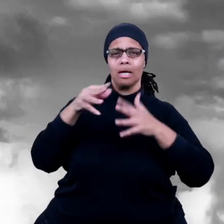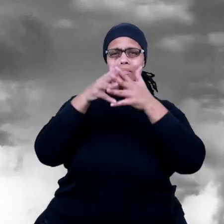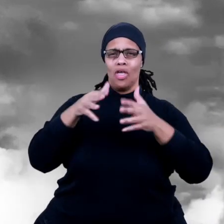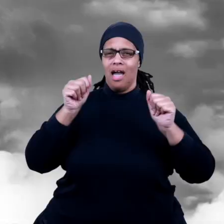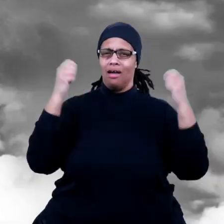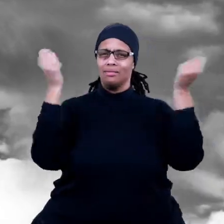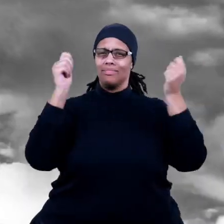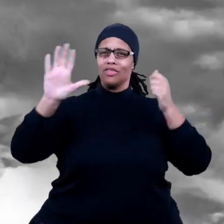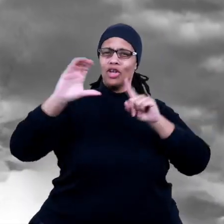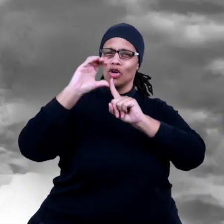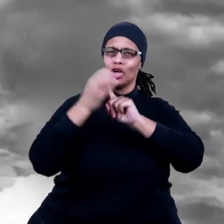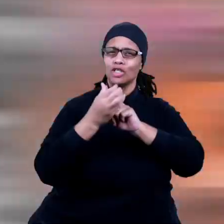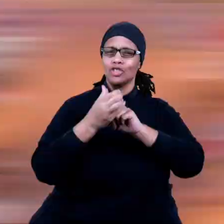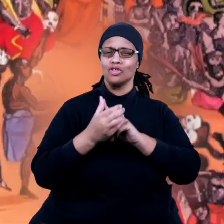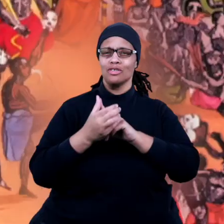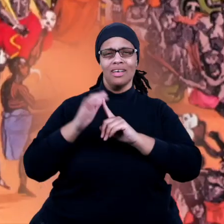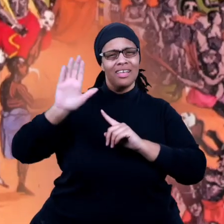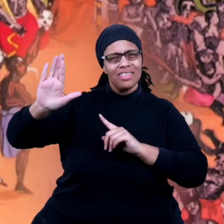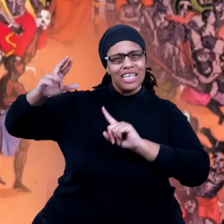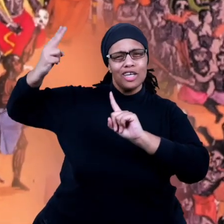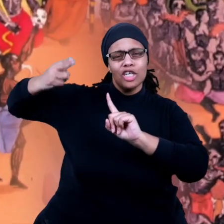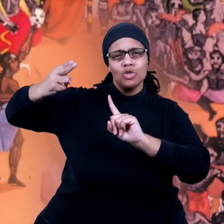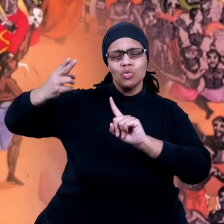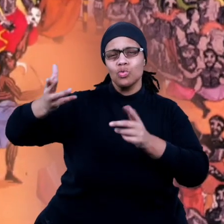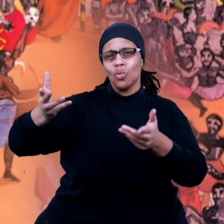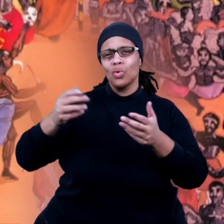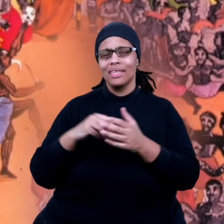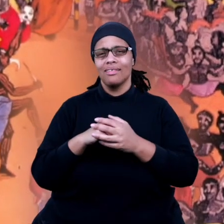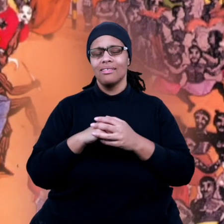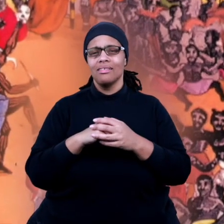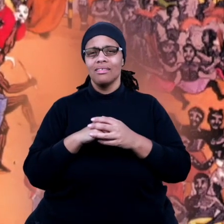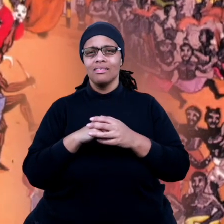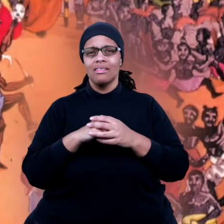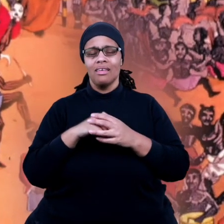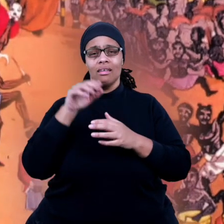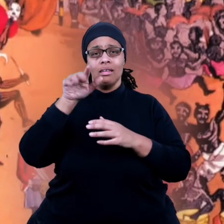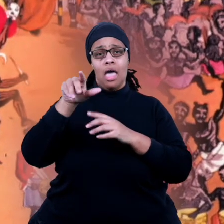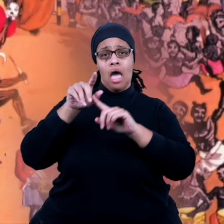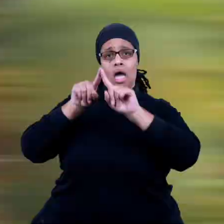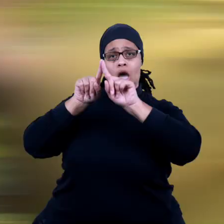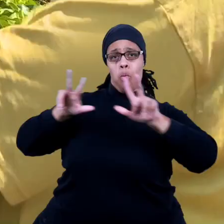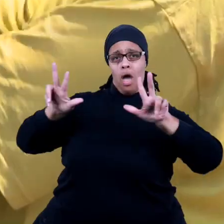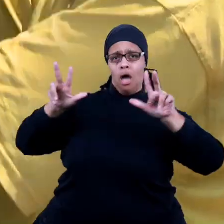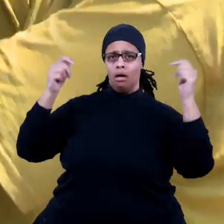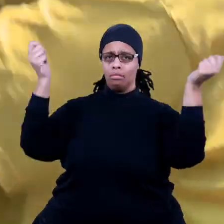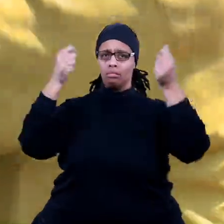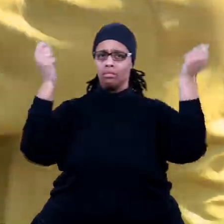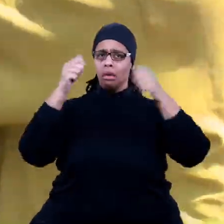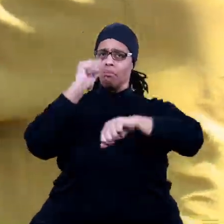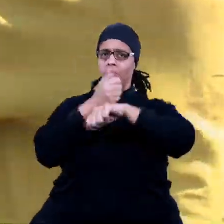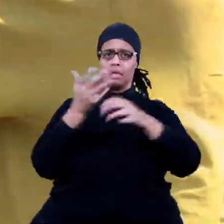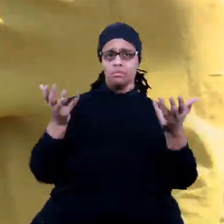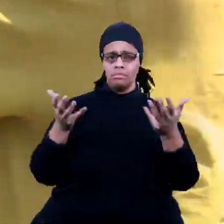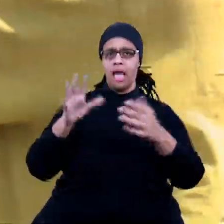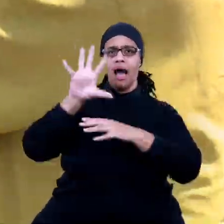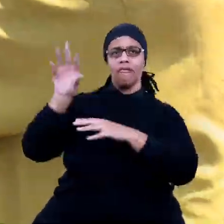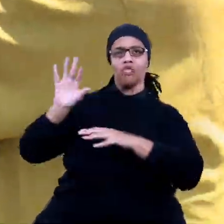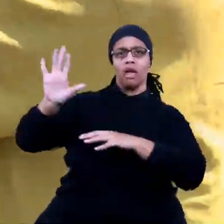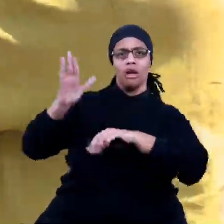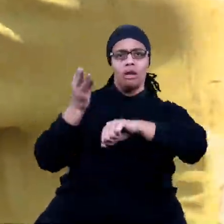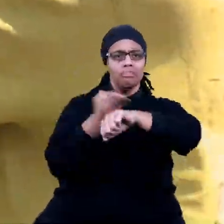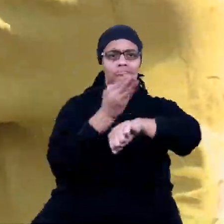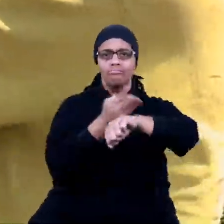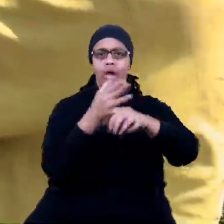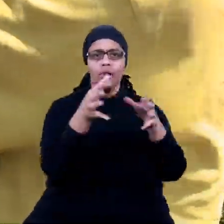African Americans could celebrate their culture and their history. Kwanzaa festivities are based on